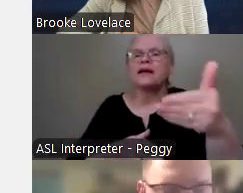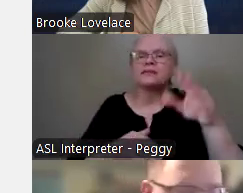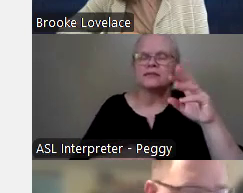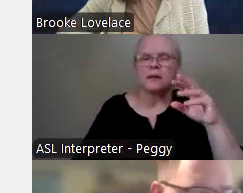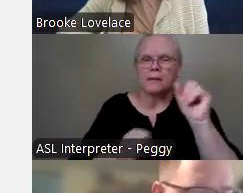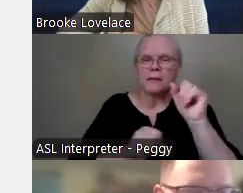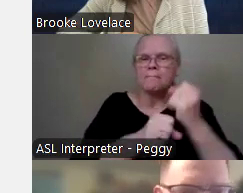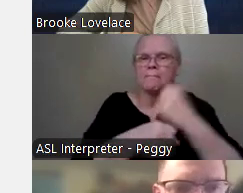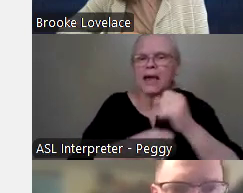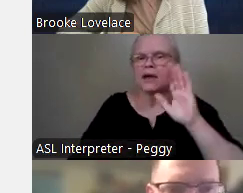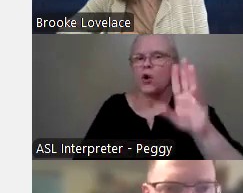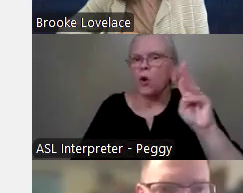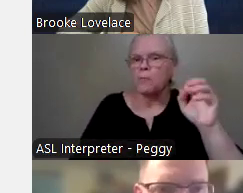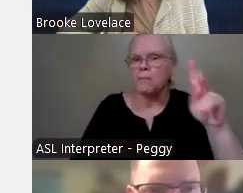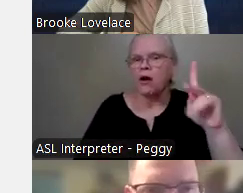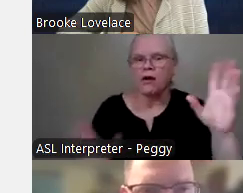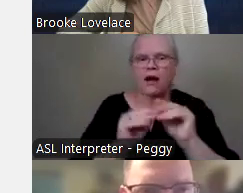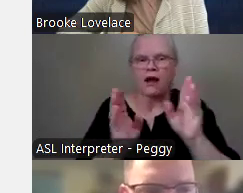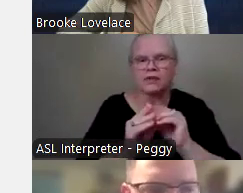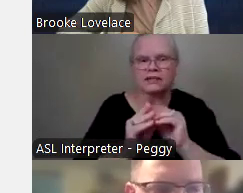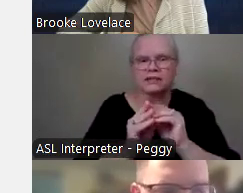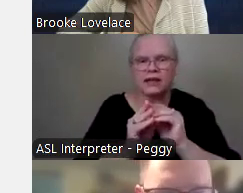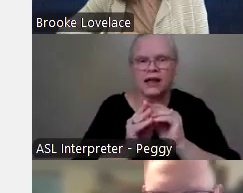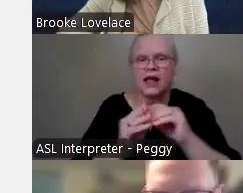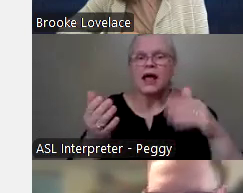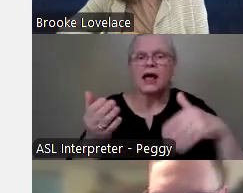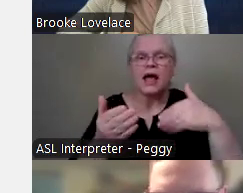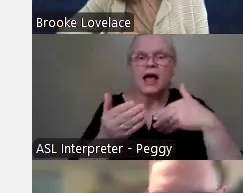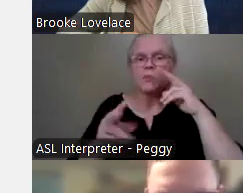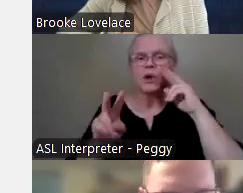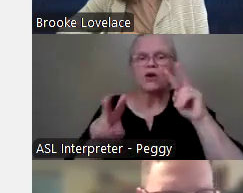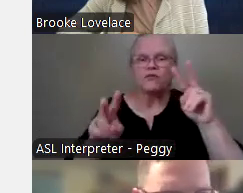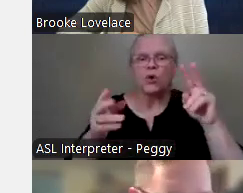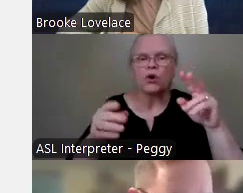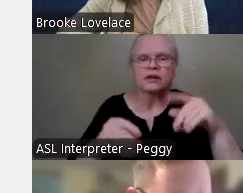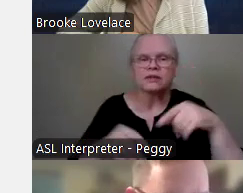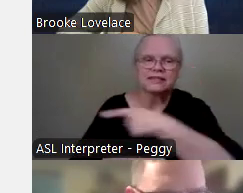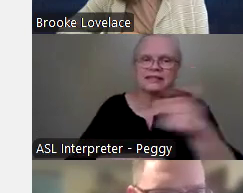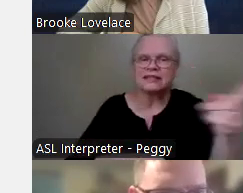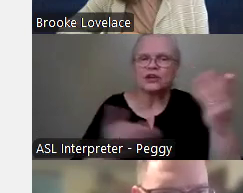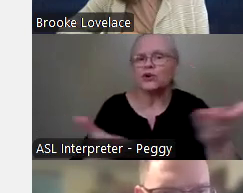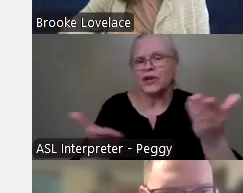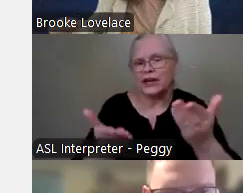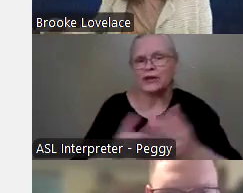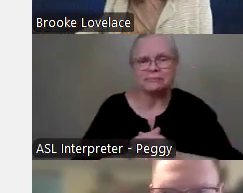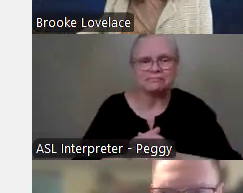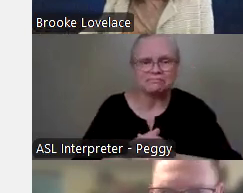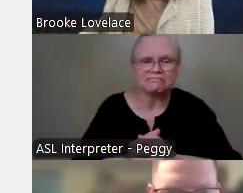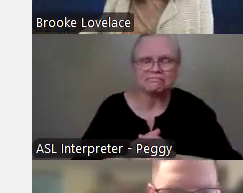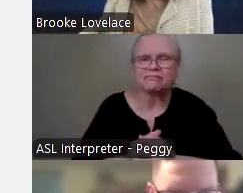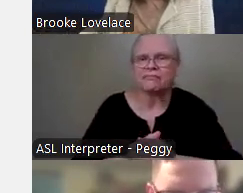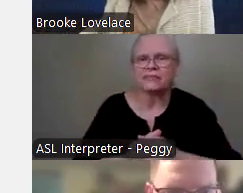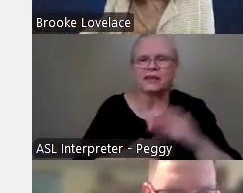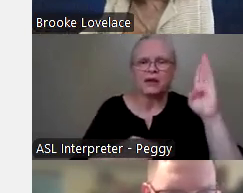do. We have a great time each year and look forward to seeing everybody there. Yeah, thanks, George, for